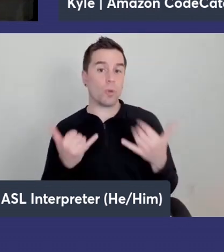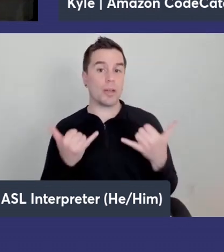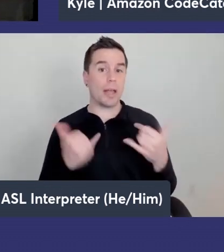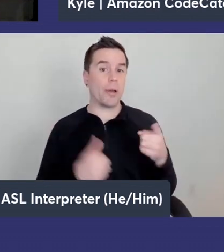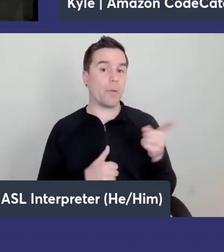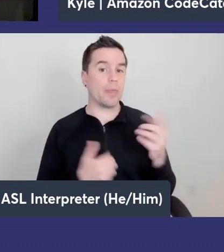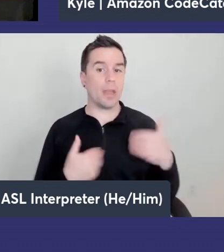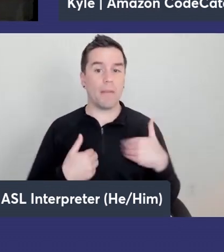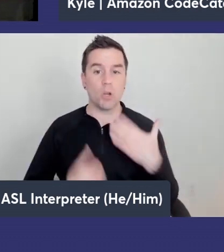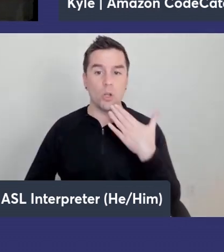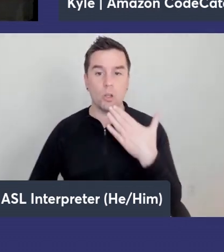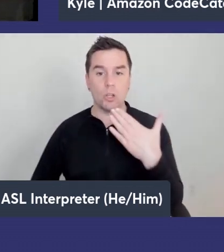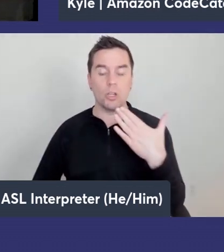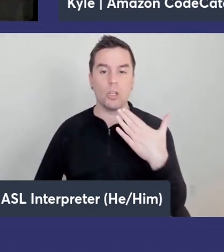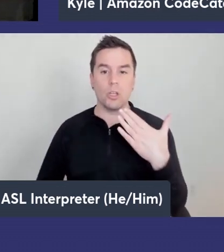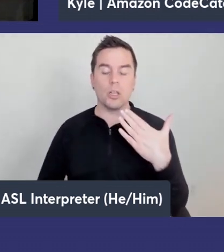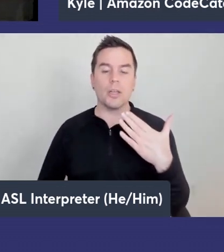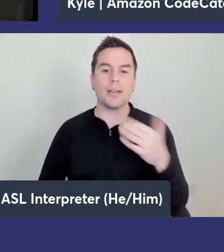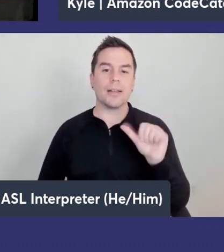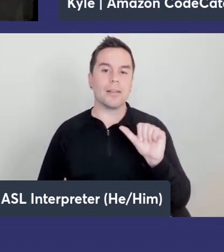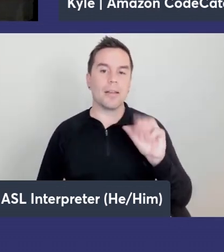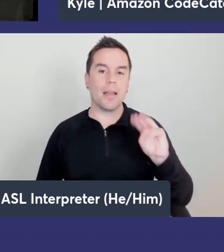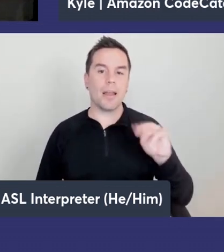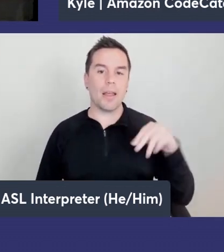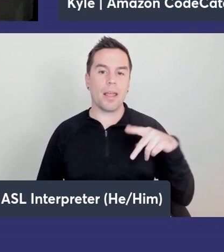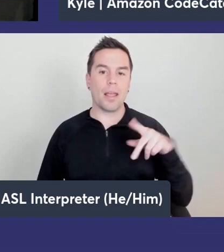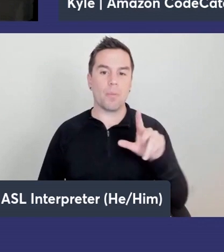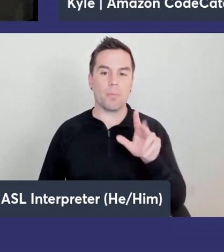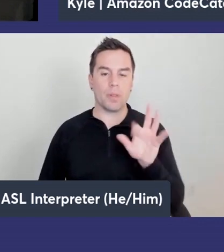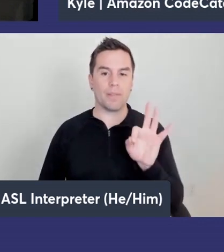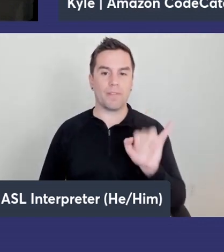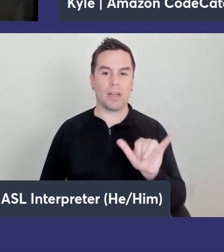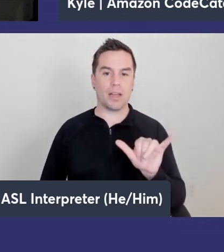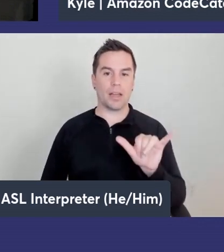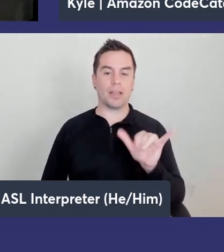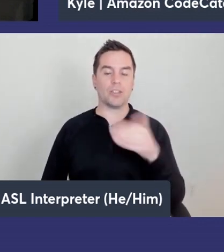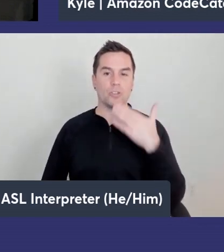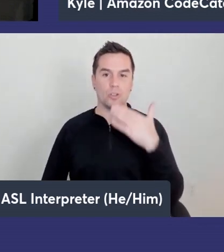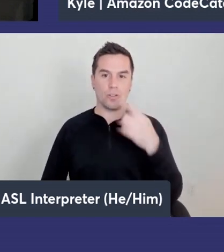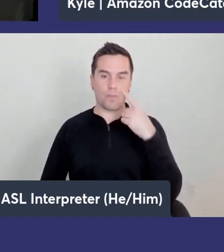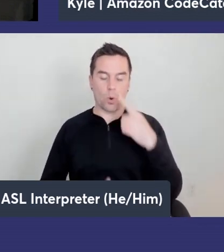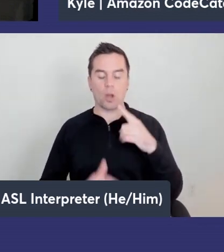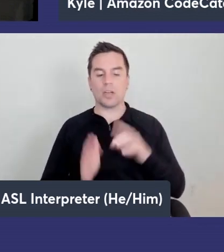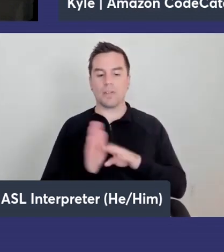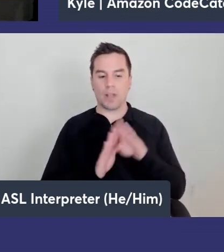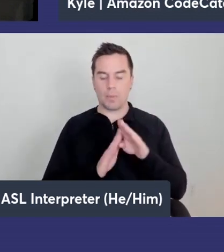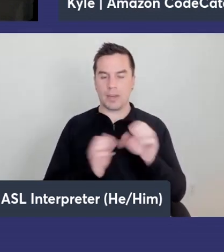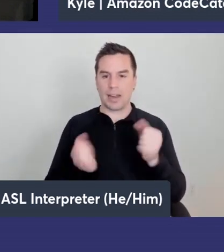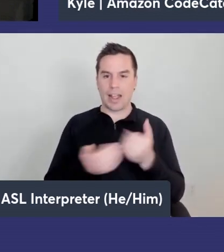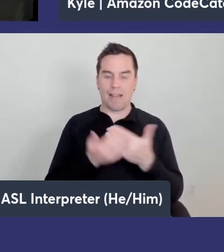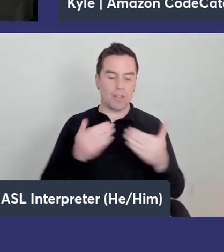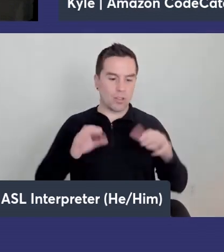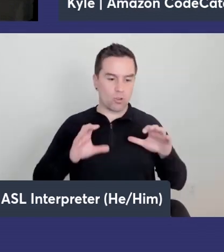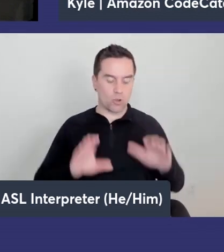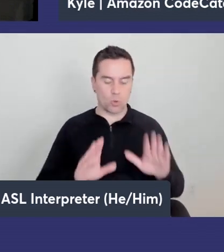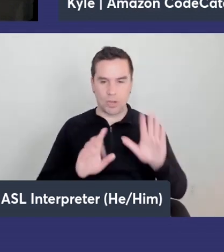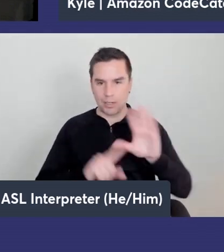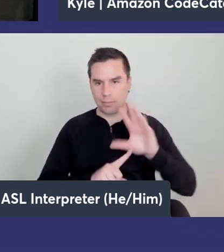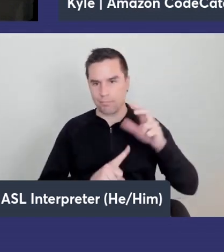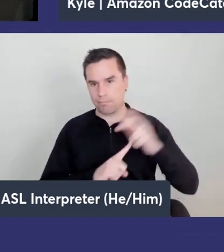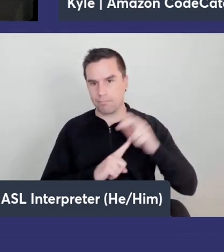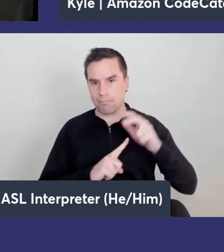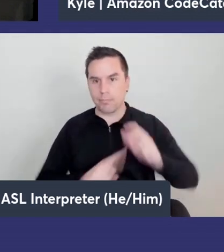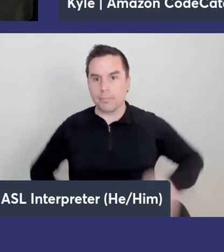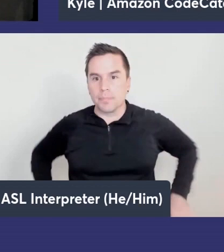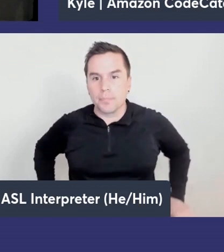good. Amplify is amazing if you're I doing love front end Amplify. development. Yeah, everything they're doing is really great. So they're where